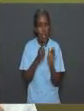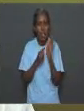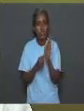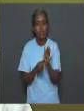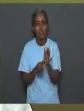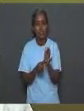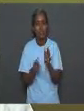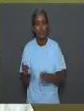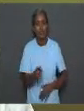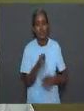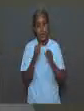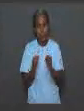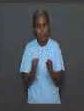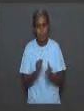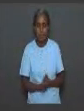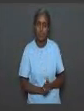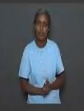of probability.